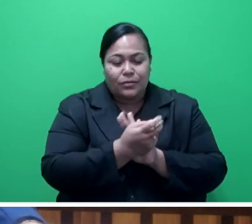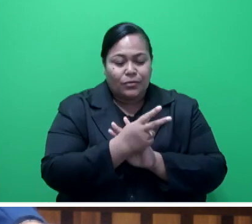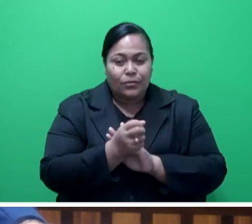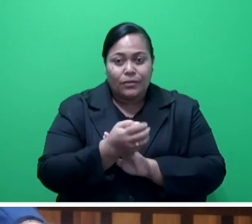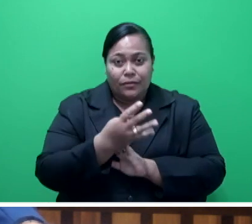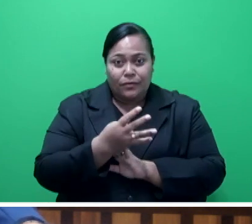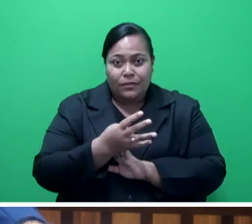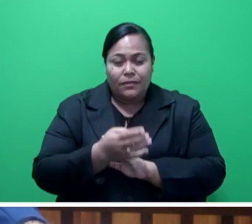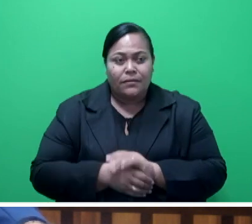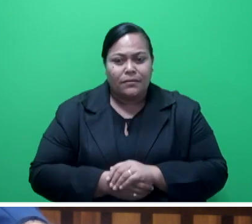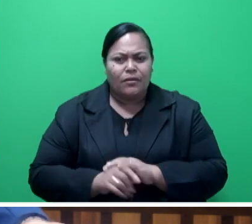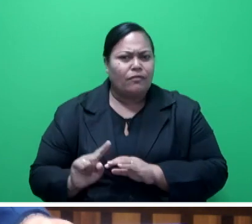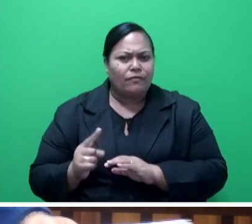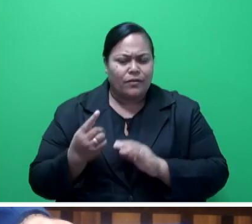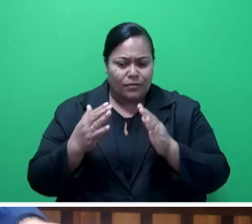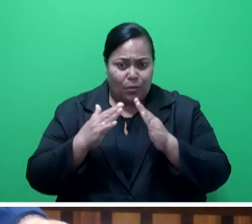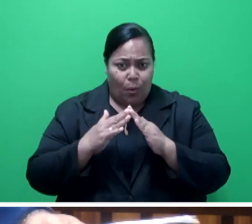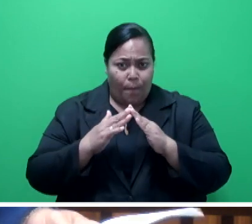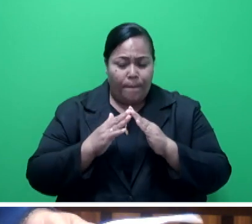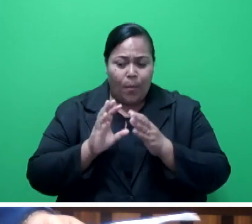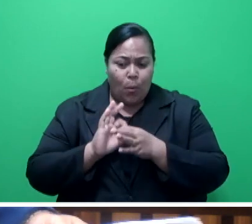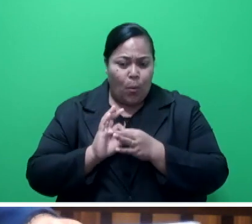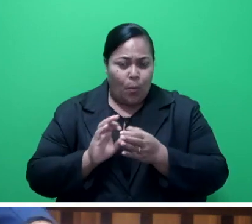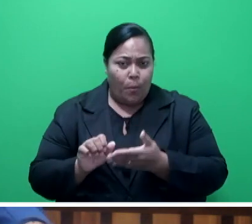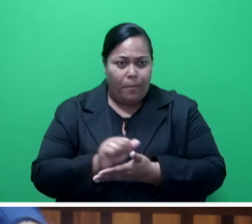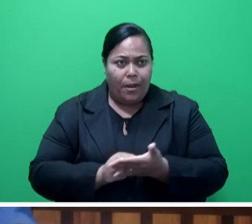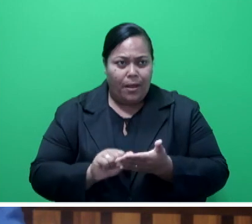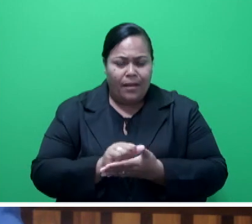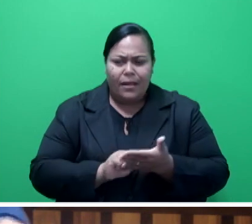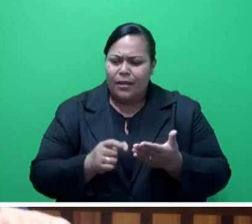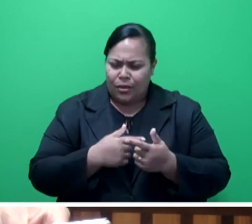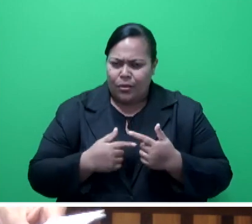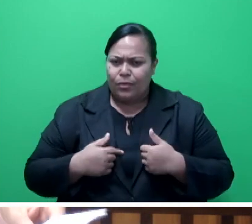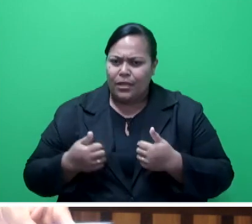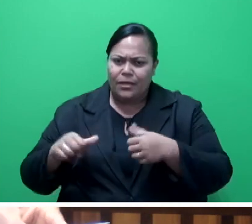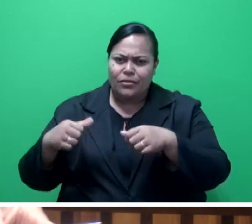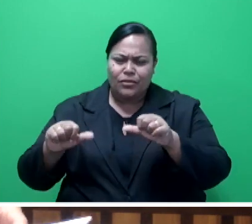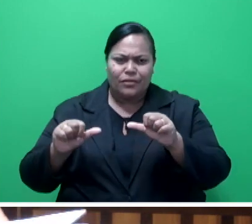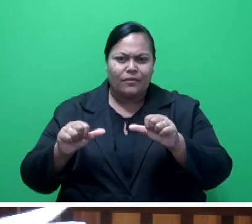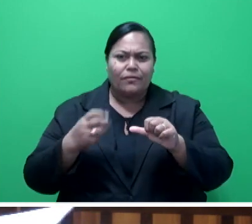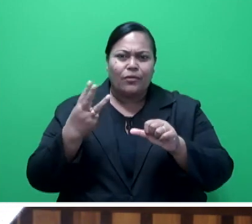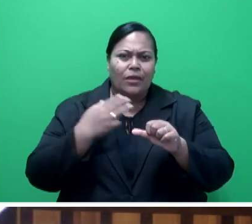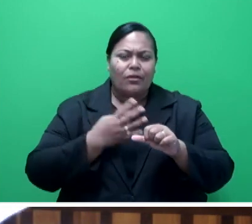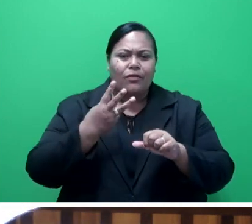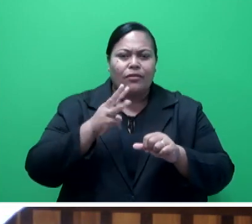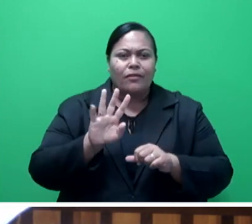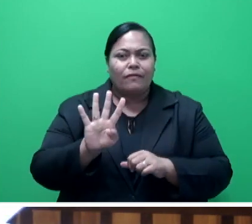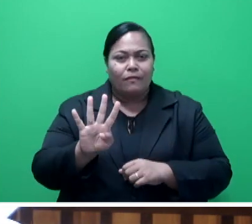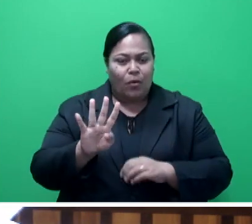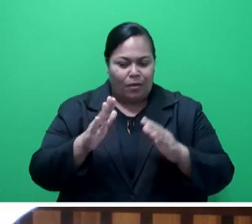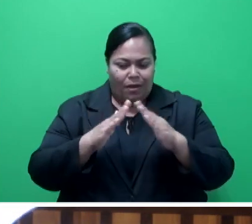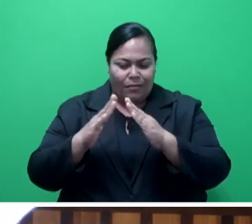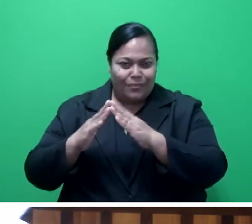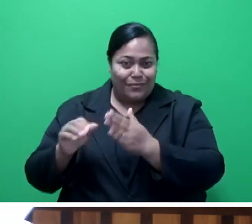First Home Ownership Initiative has assisted over 3,400 Fijian households to a tune of $36 million. Mr.